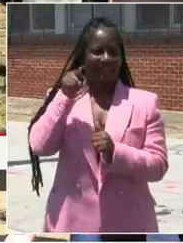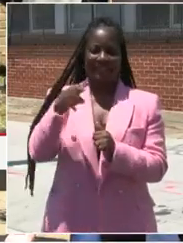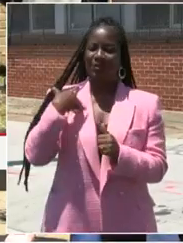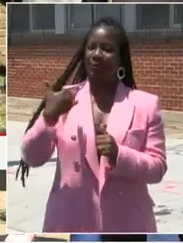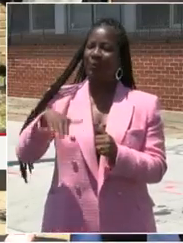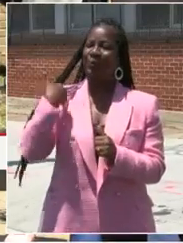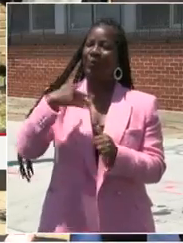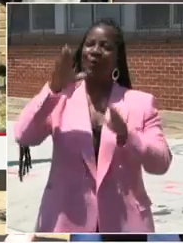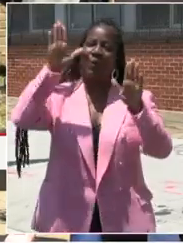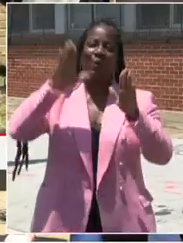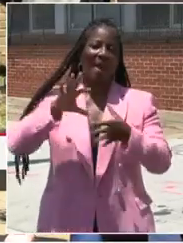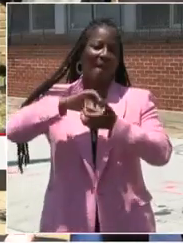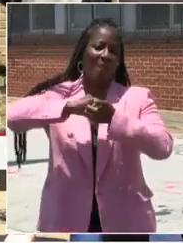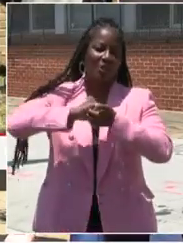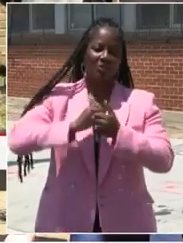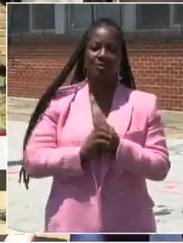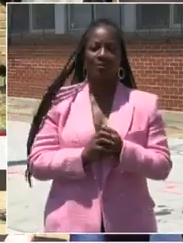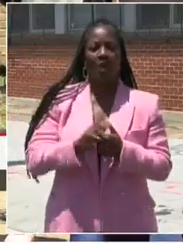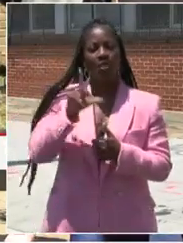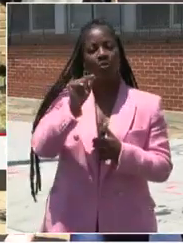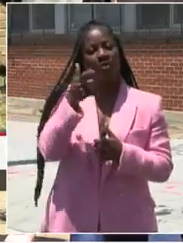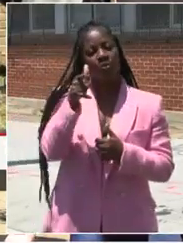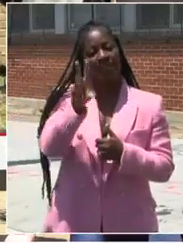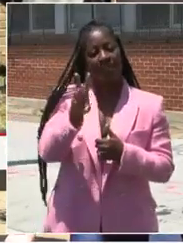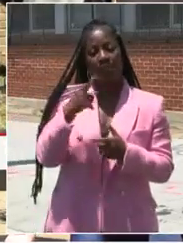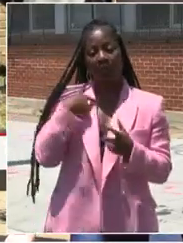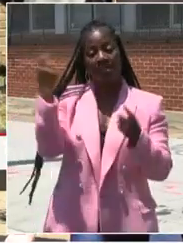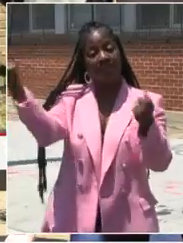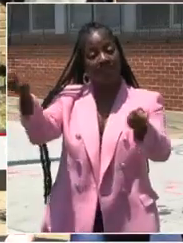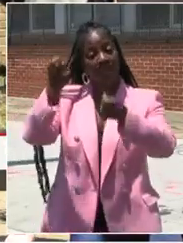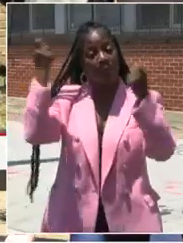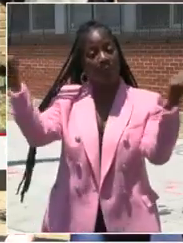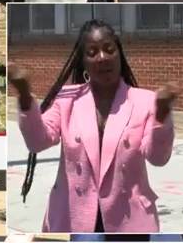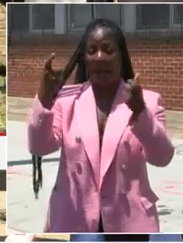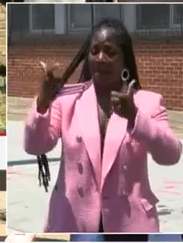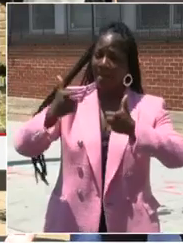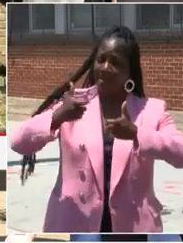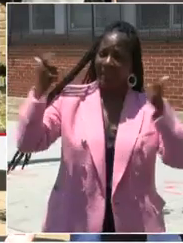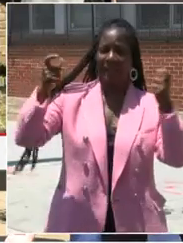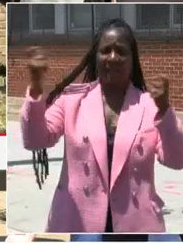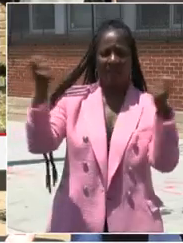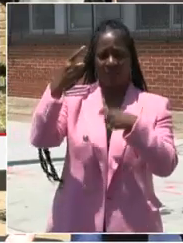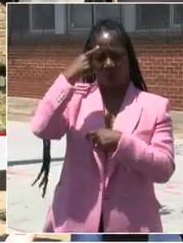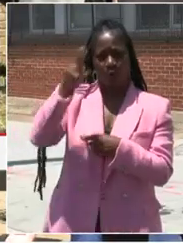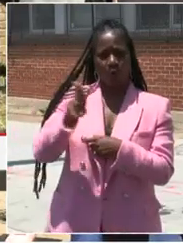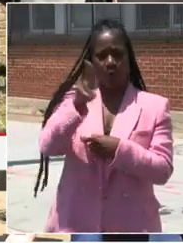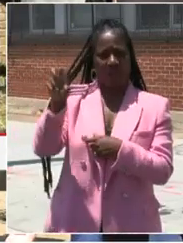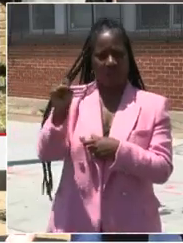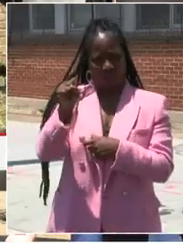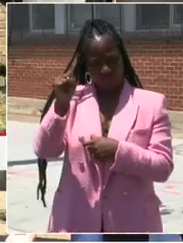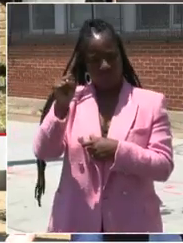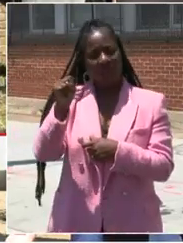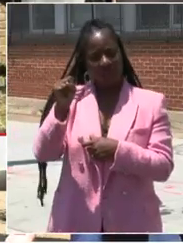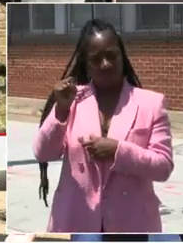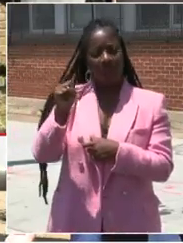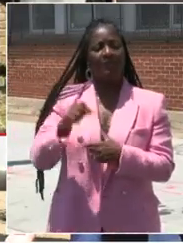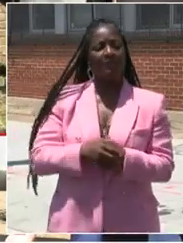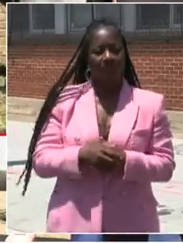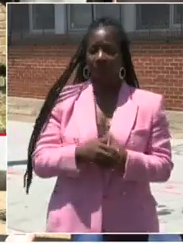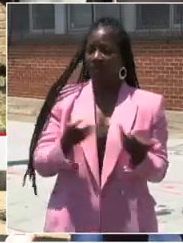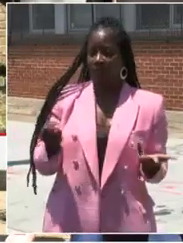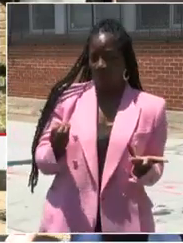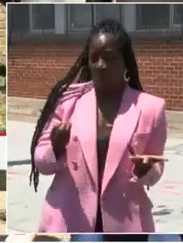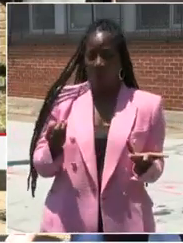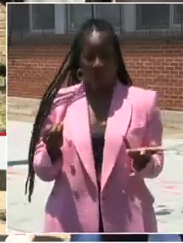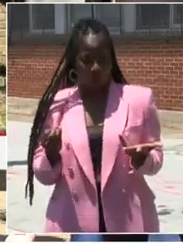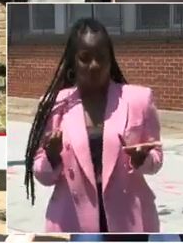partnership. And in 2026, we're celebrating a big anniversary for the United States of America. So